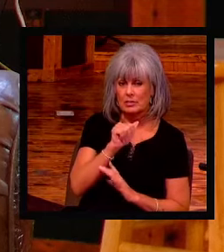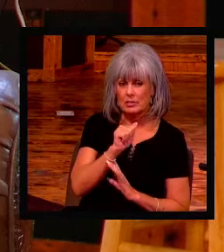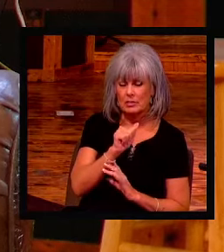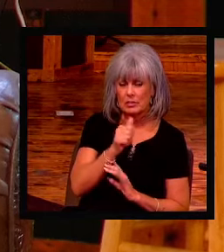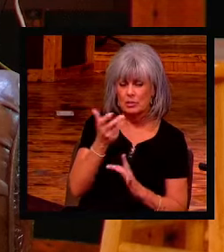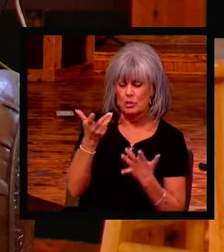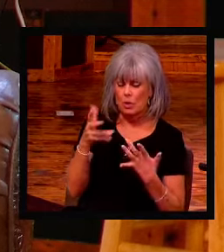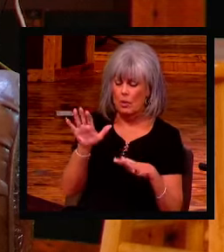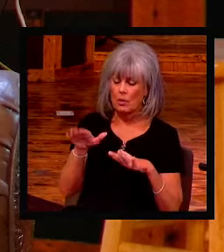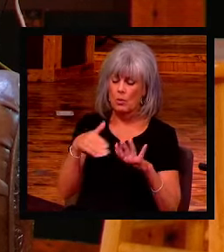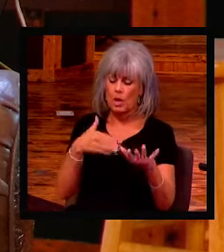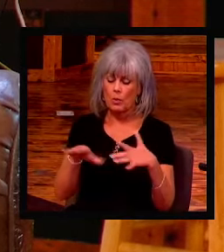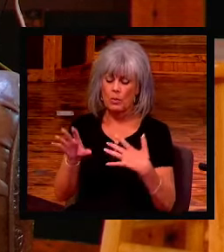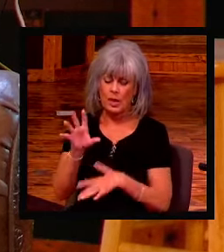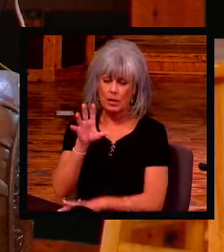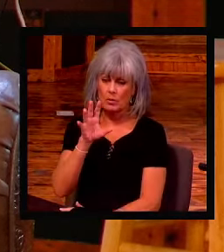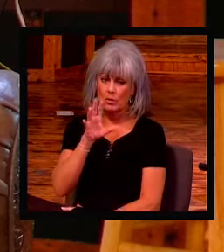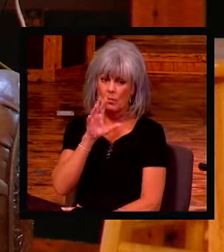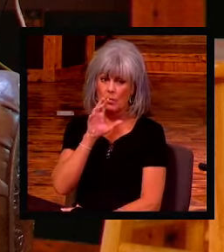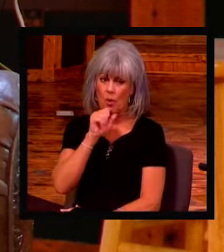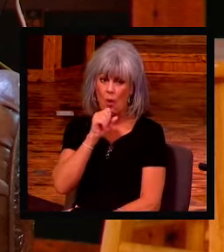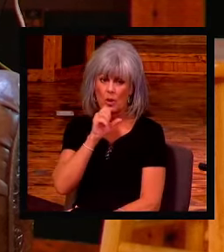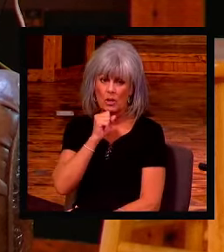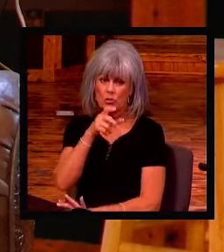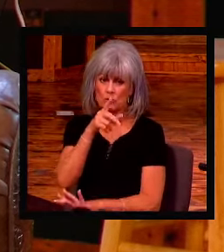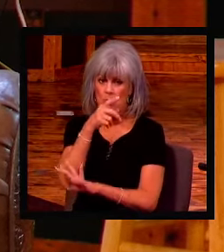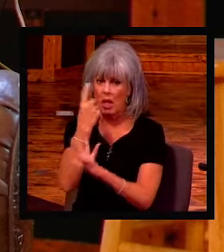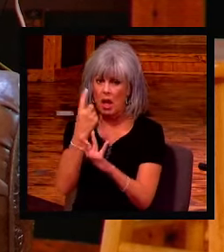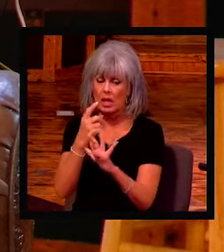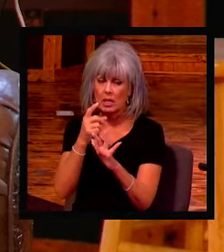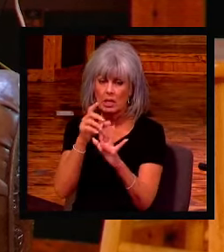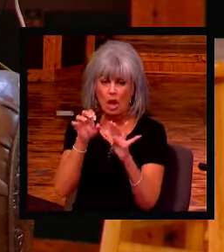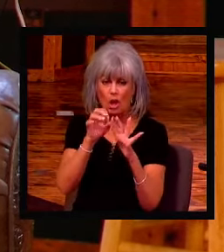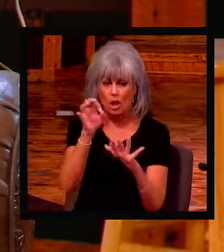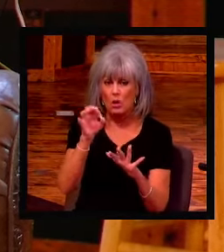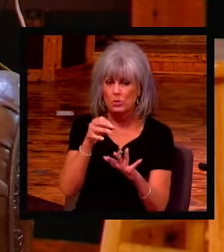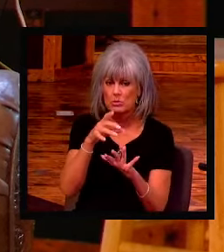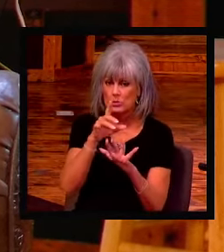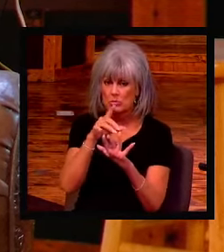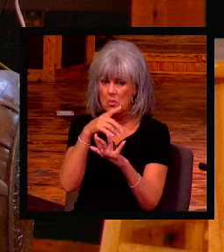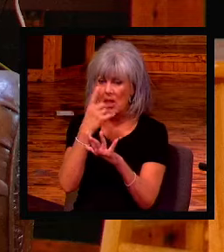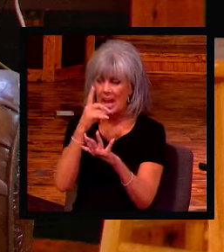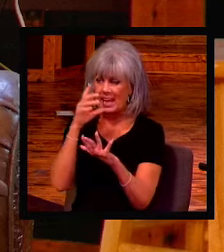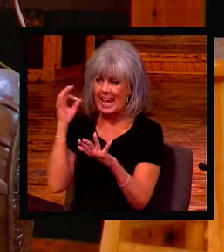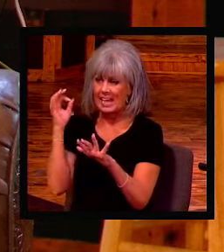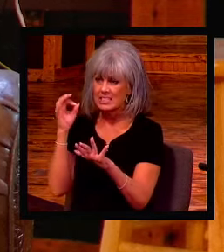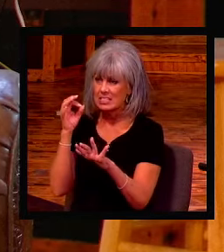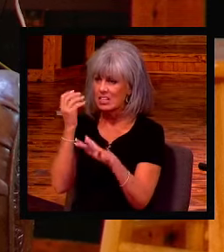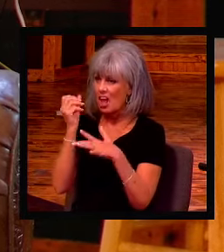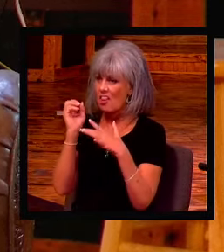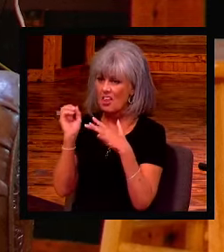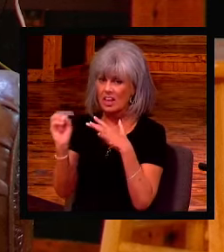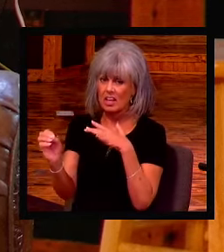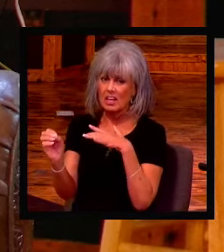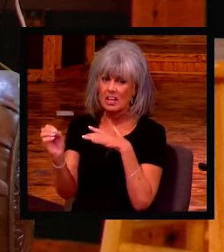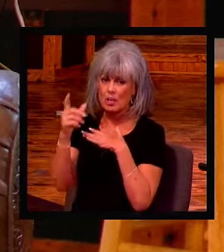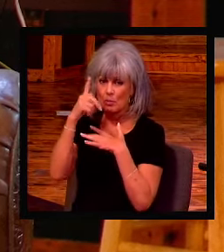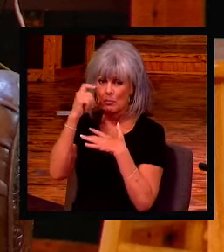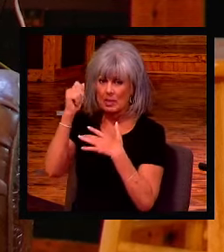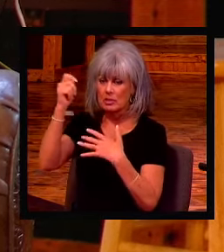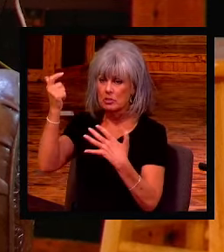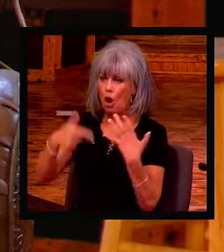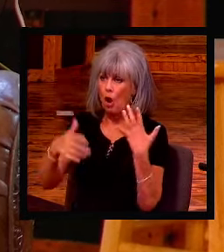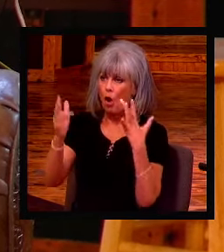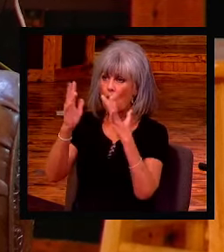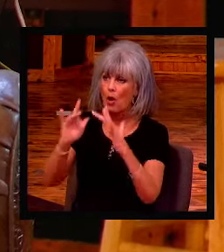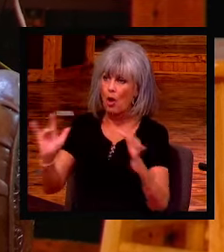walking around with orange and black on, or ghosts, or black cats, or any of that, because it's all of the